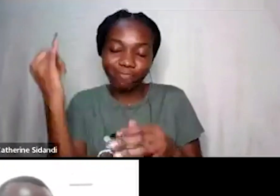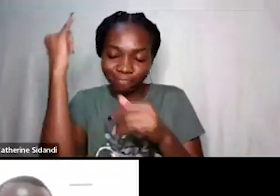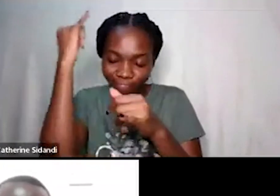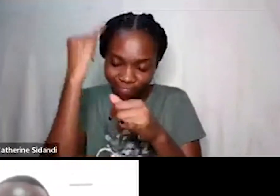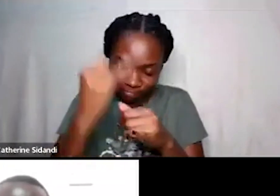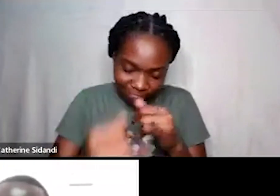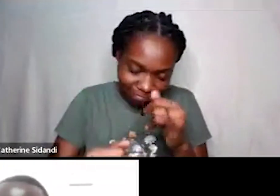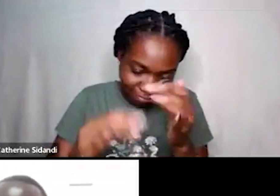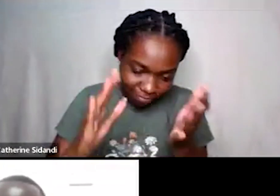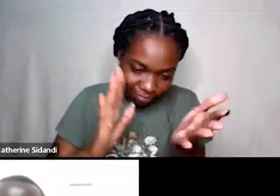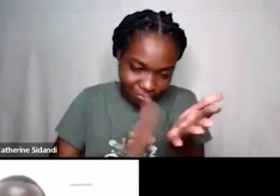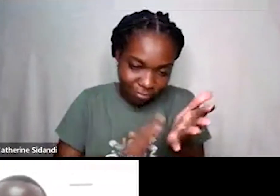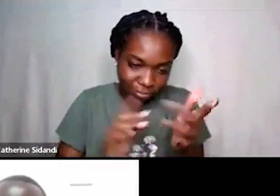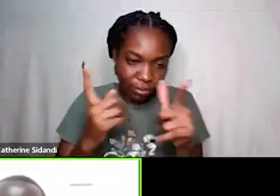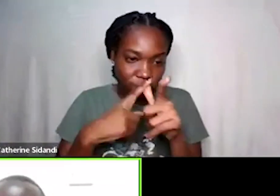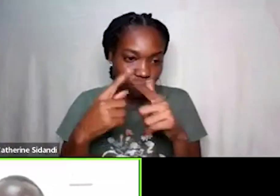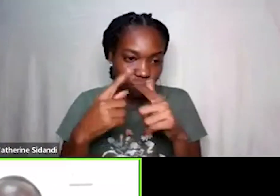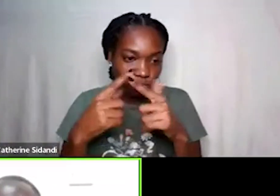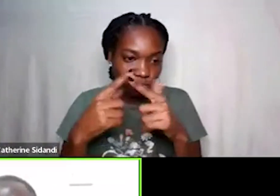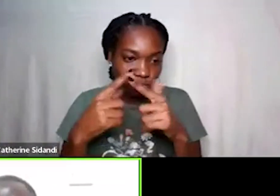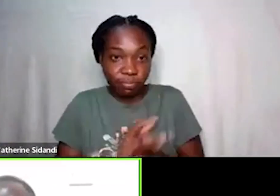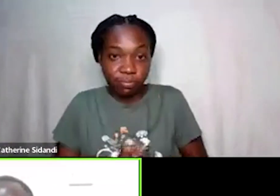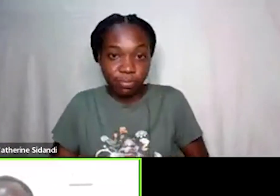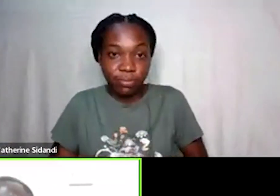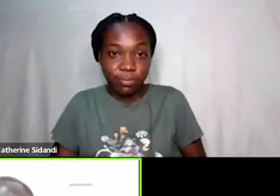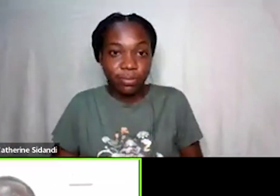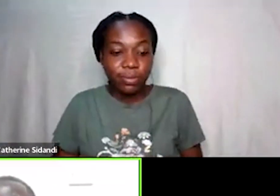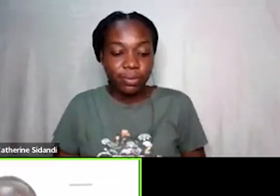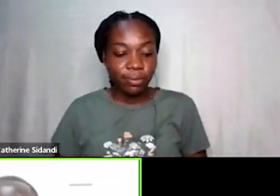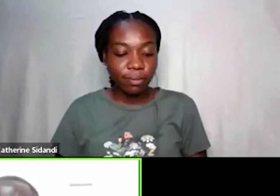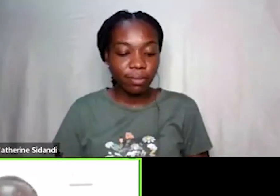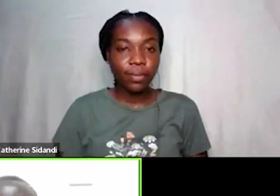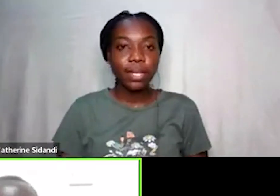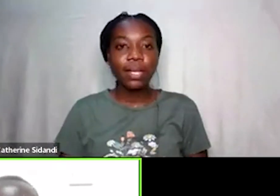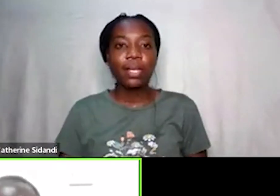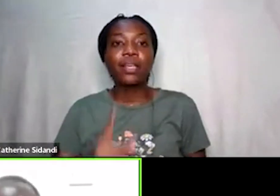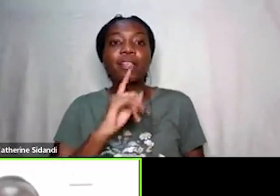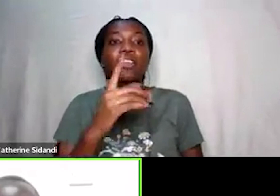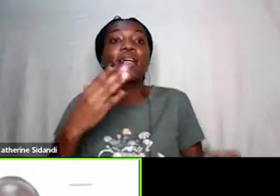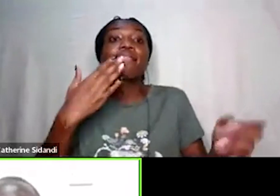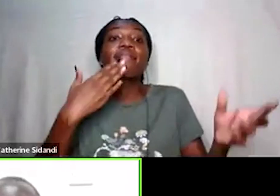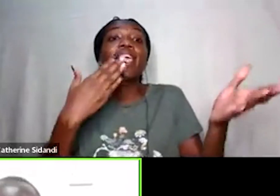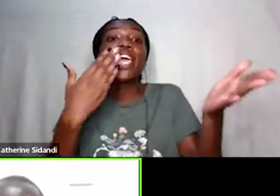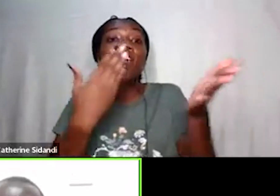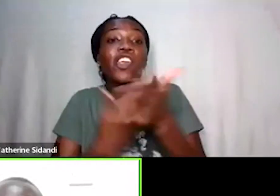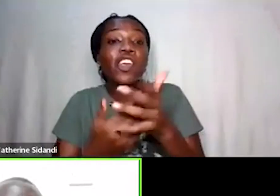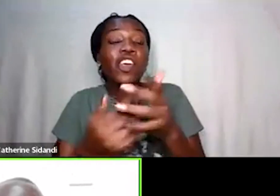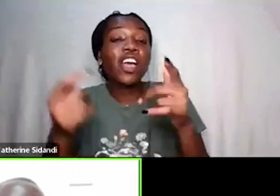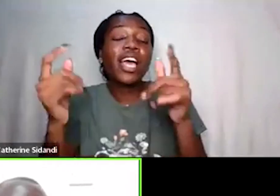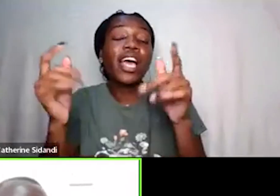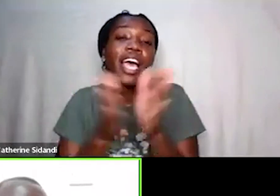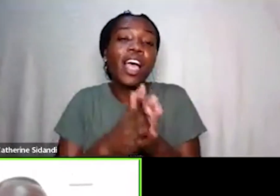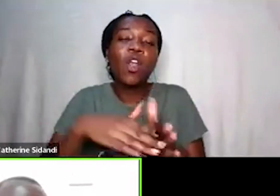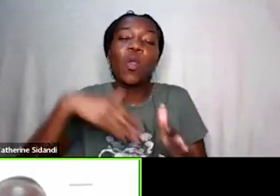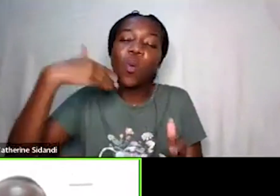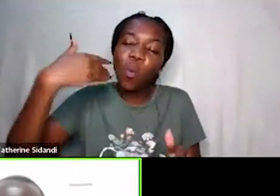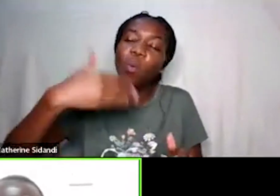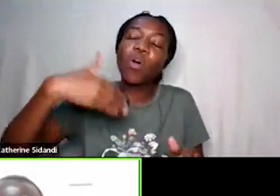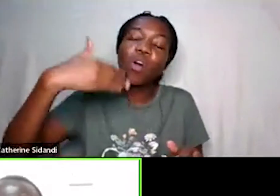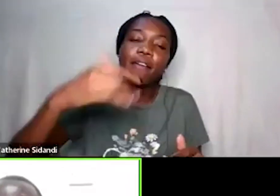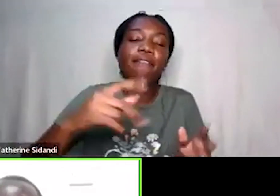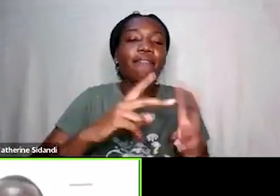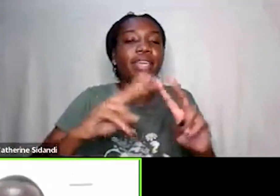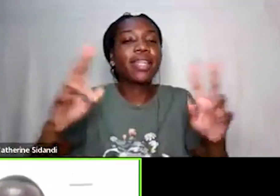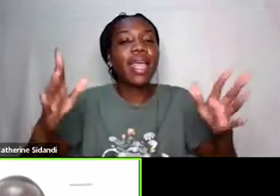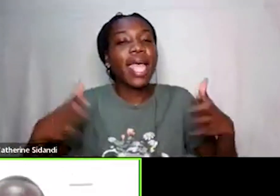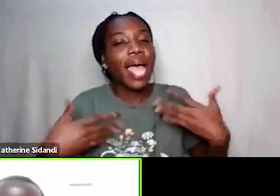yeah. Thank you. As always, we are always very happy to engage with